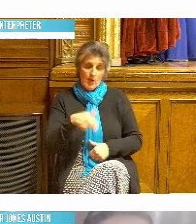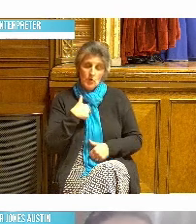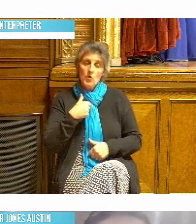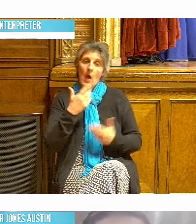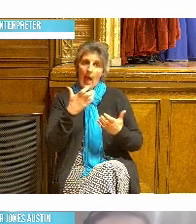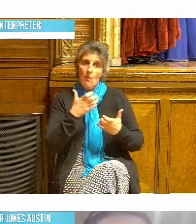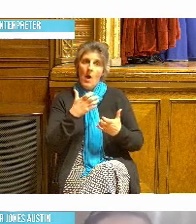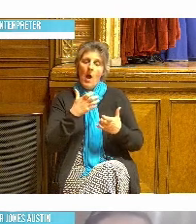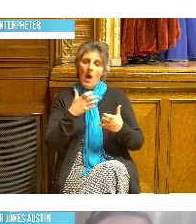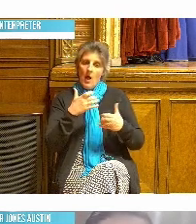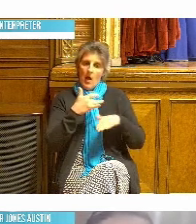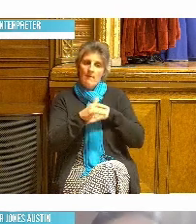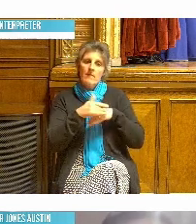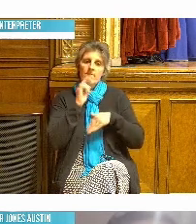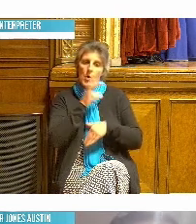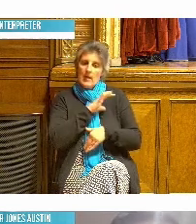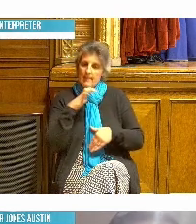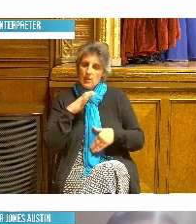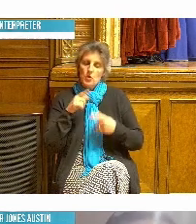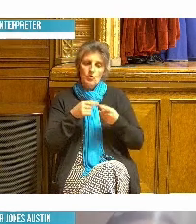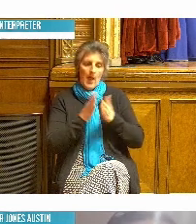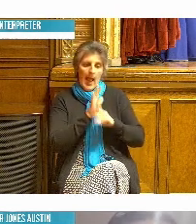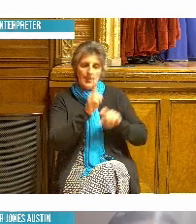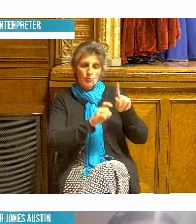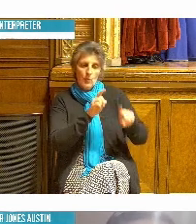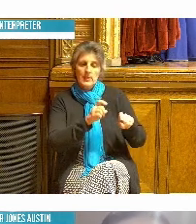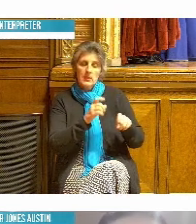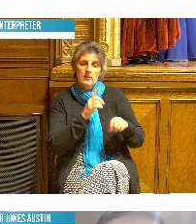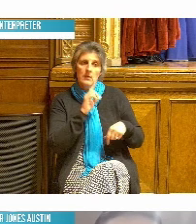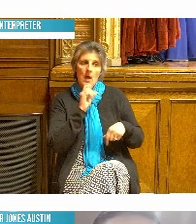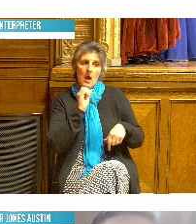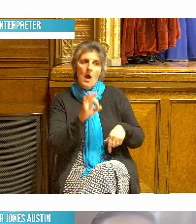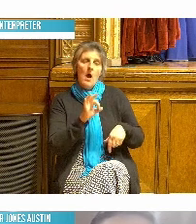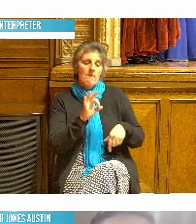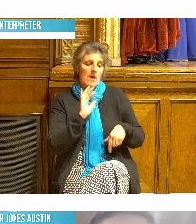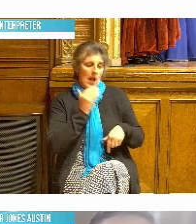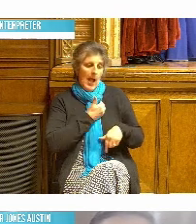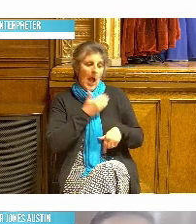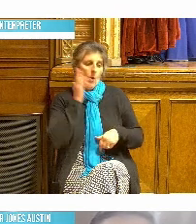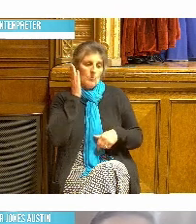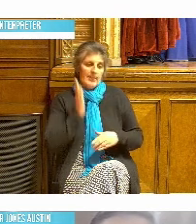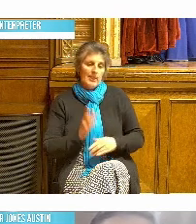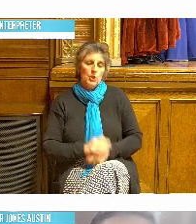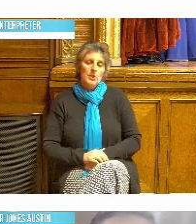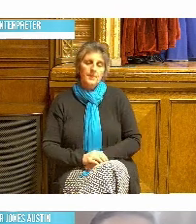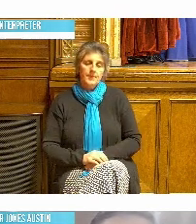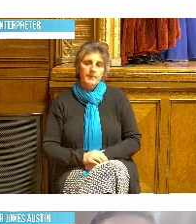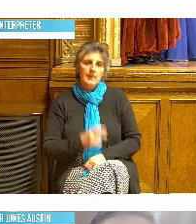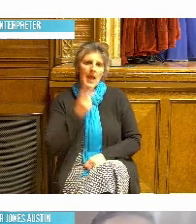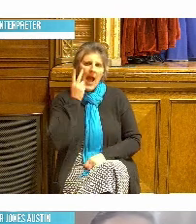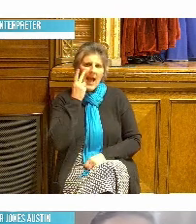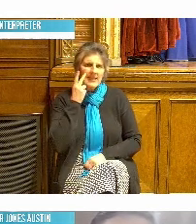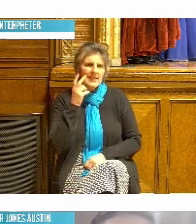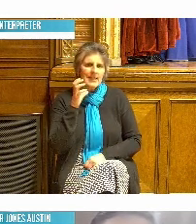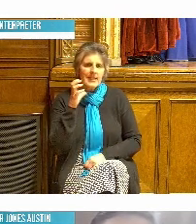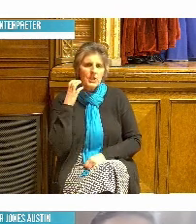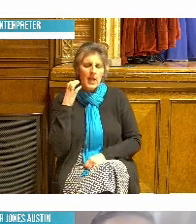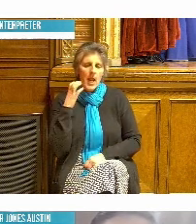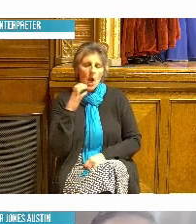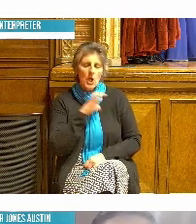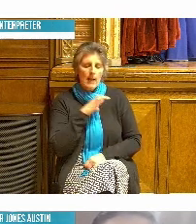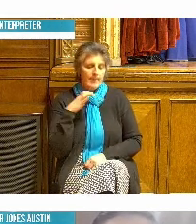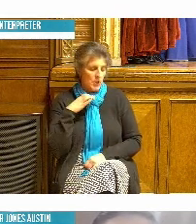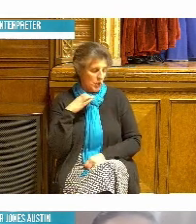So I want to make room for the commissioners to ask any questions of our presenters. I see